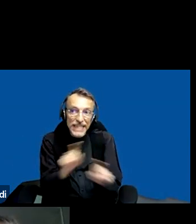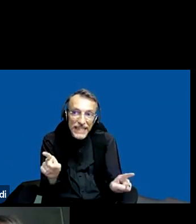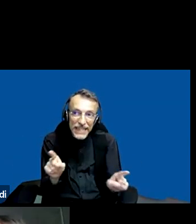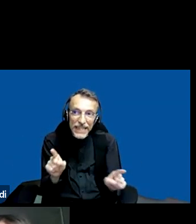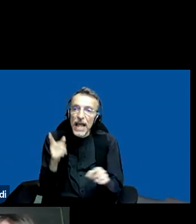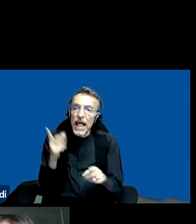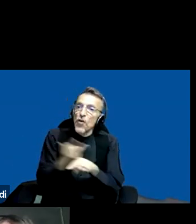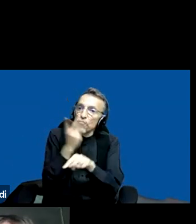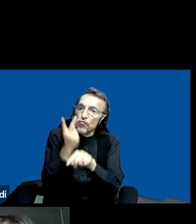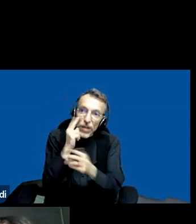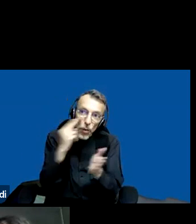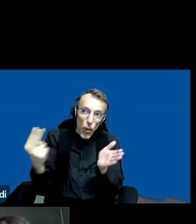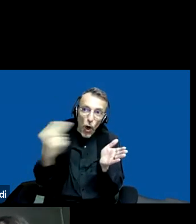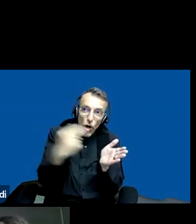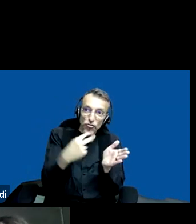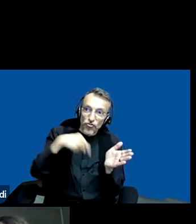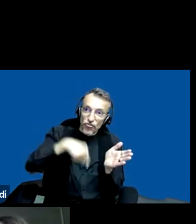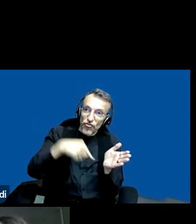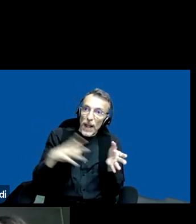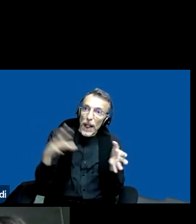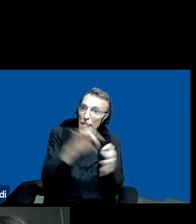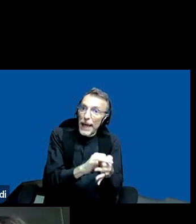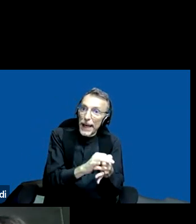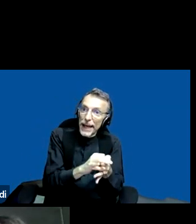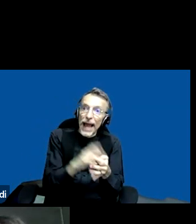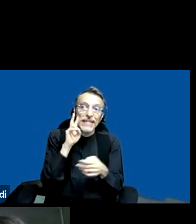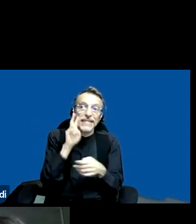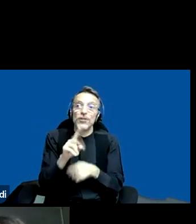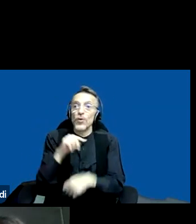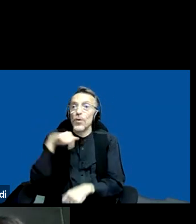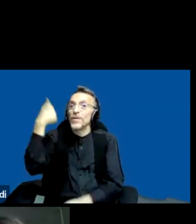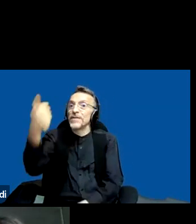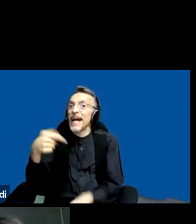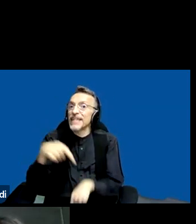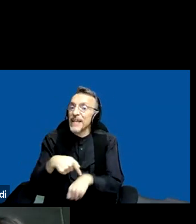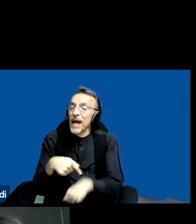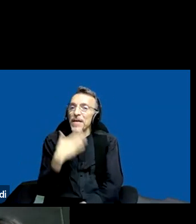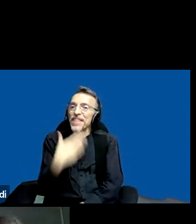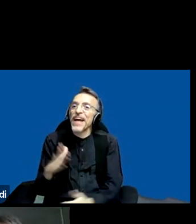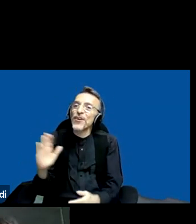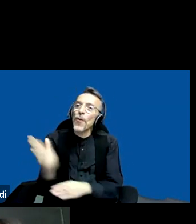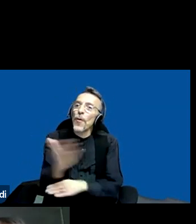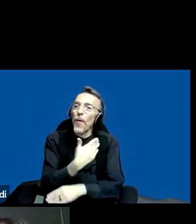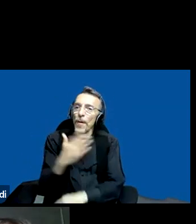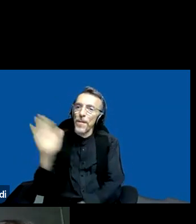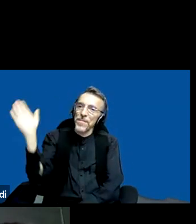follow up the links, and look forward to seeing you all next time. So thank you all. Bye.